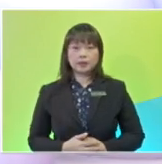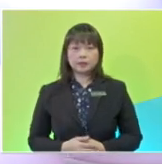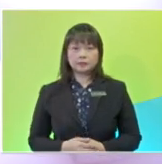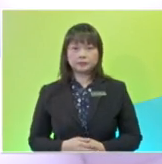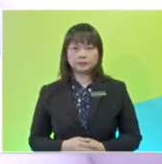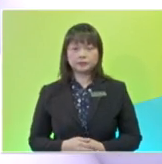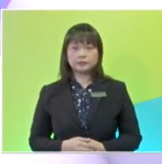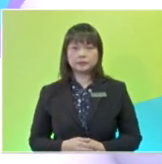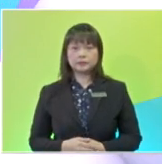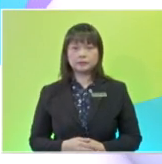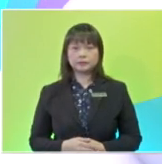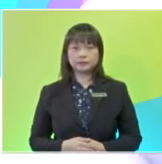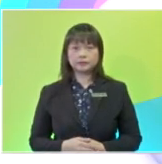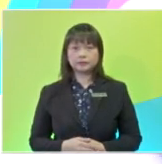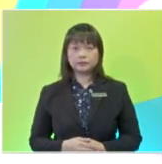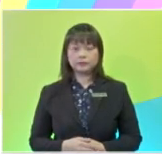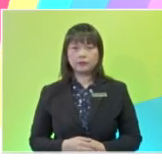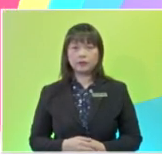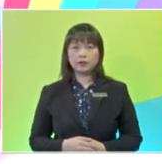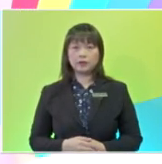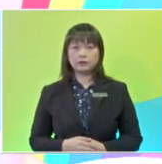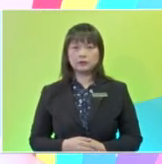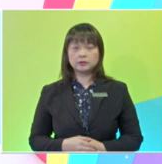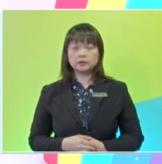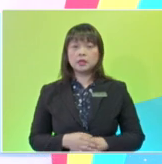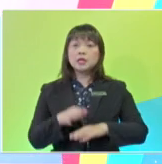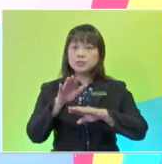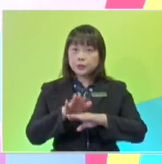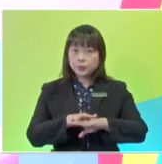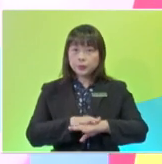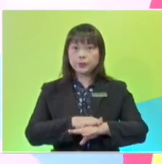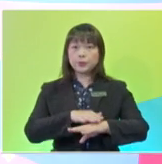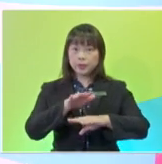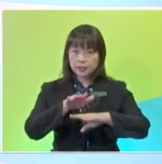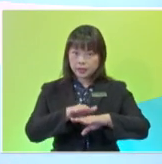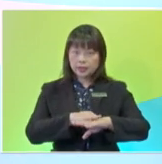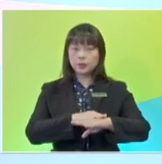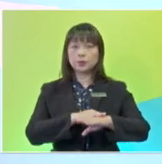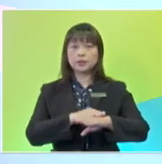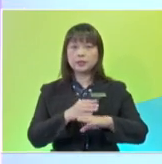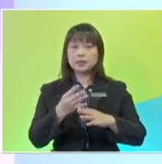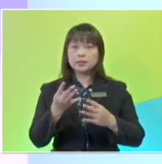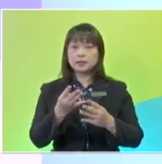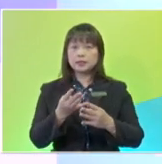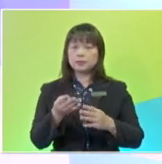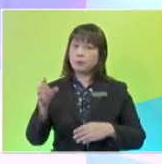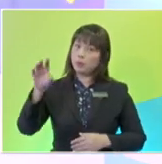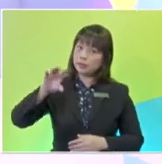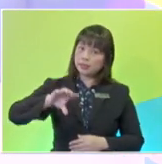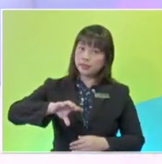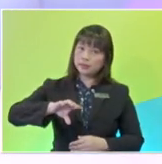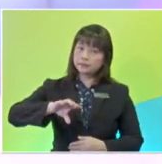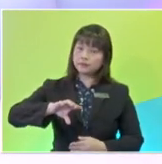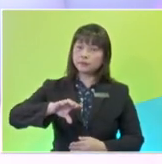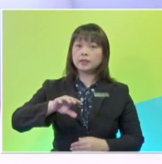So, slowly, huh? Yeah, sure. Okay. So as Stevia is pouring it, okay, you'll